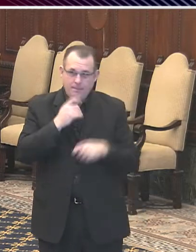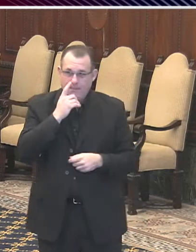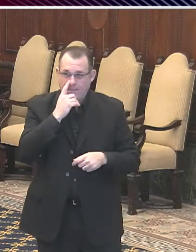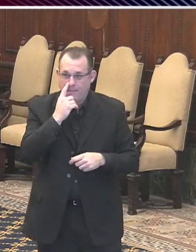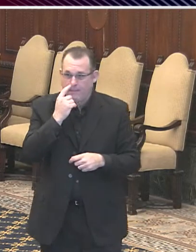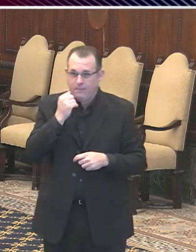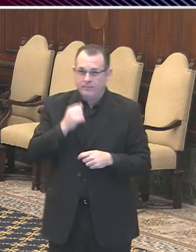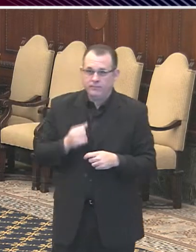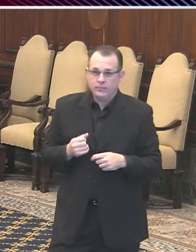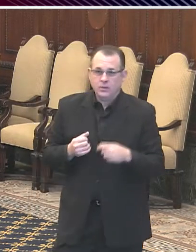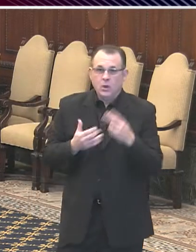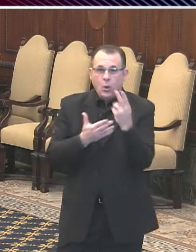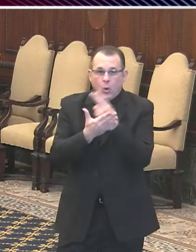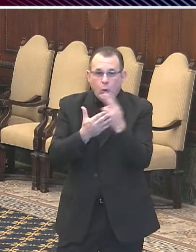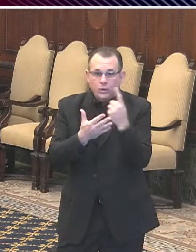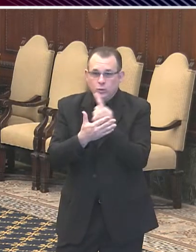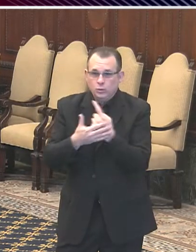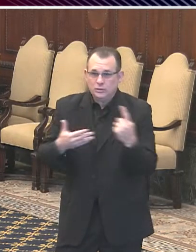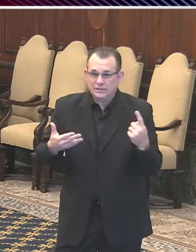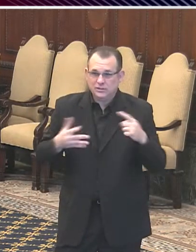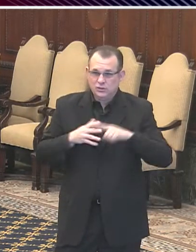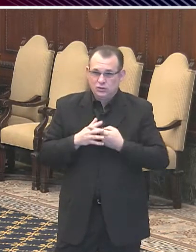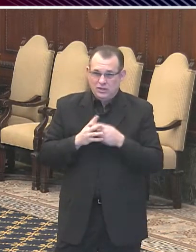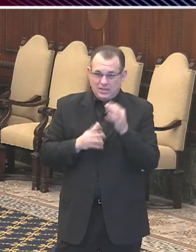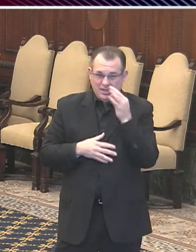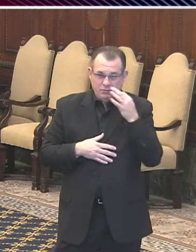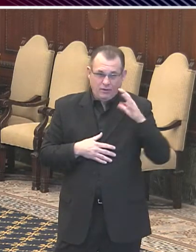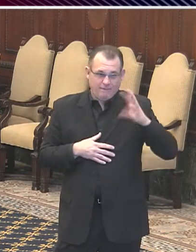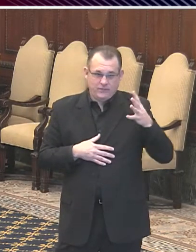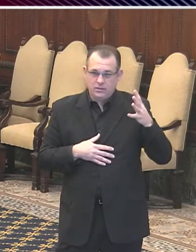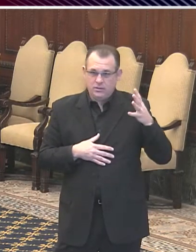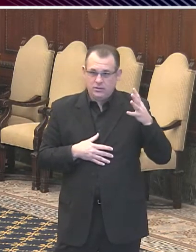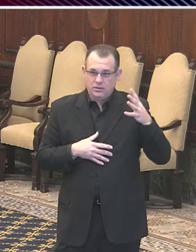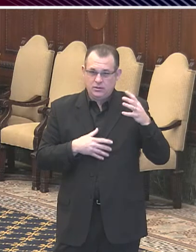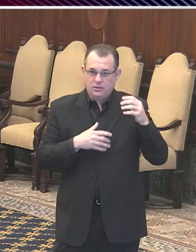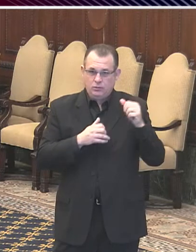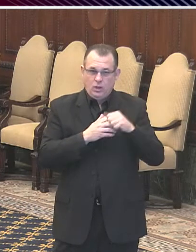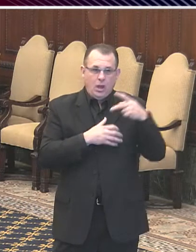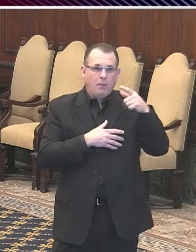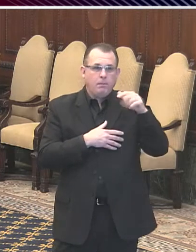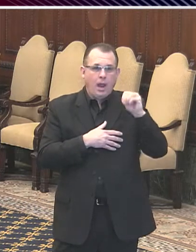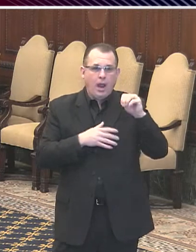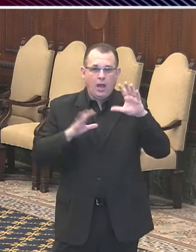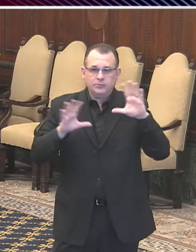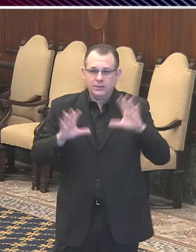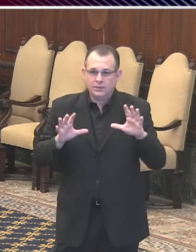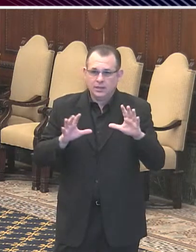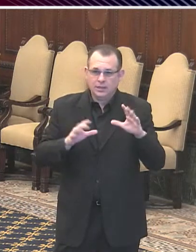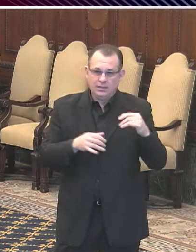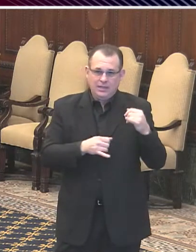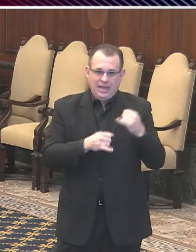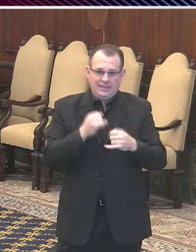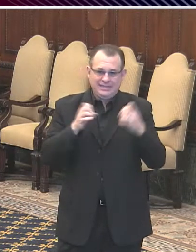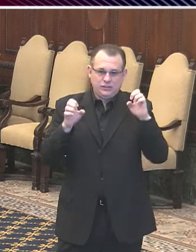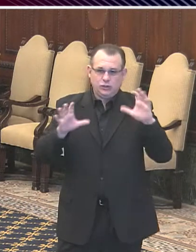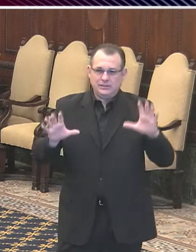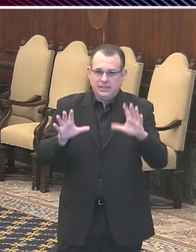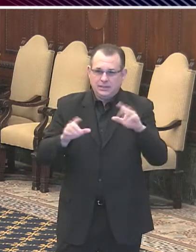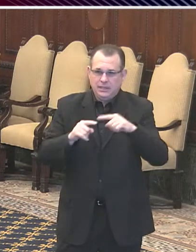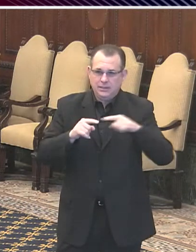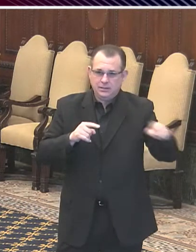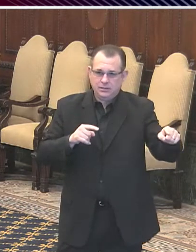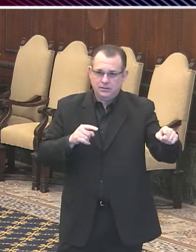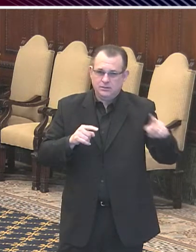Week, which begins on April 5th with Palm Sunday and ends on Easter Sunday, April 12th, contains vitally important days